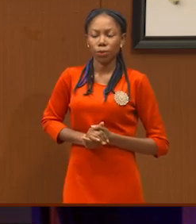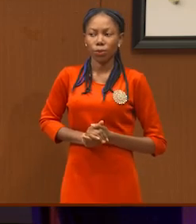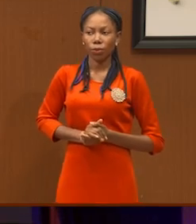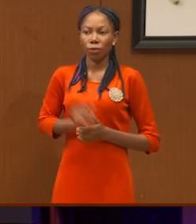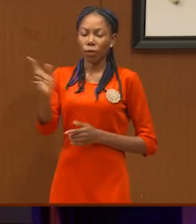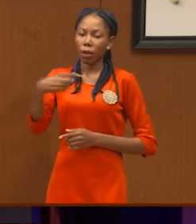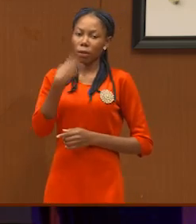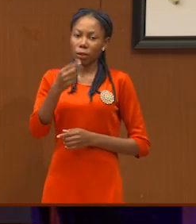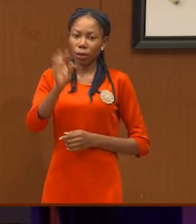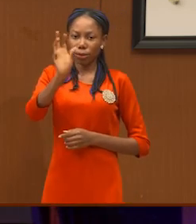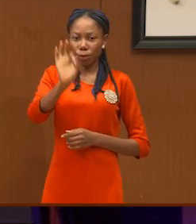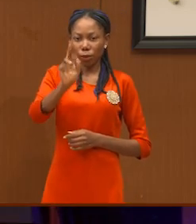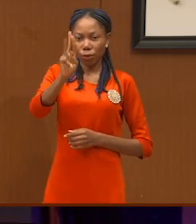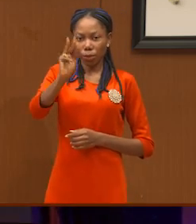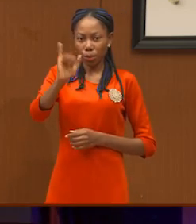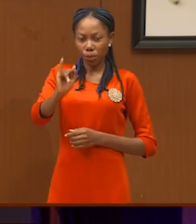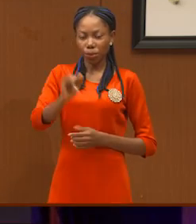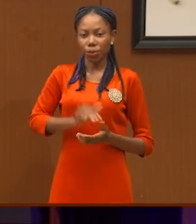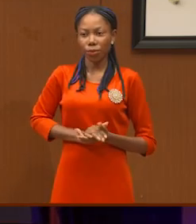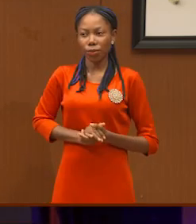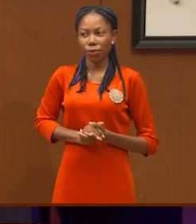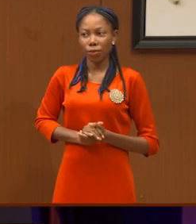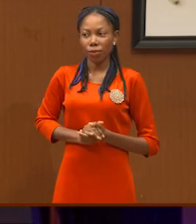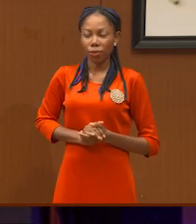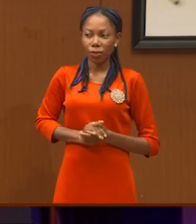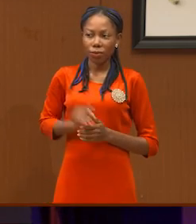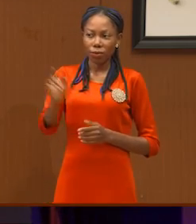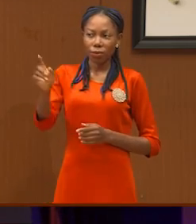Mr. Femi. I'm listening. Let's face this